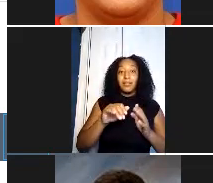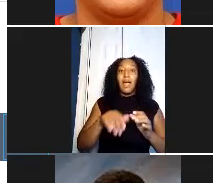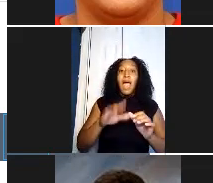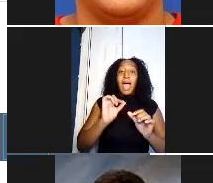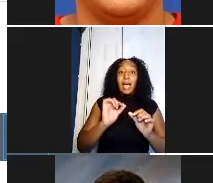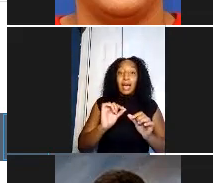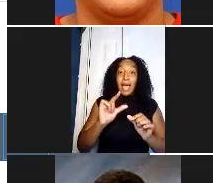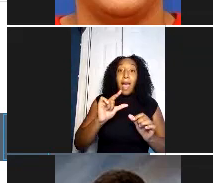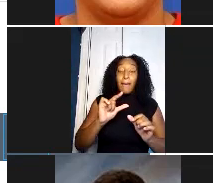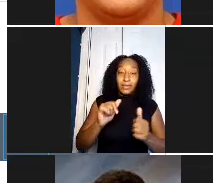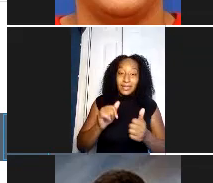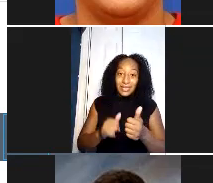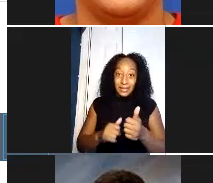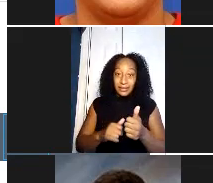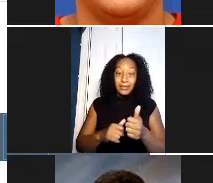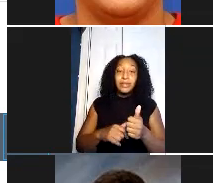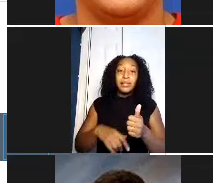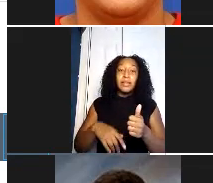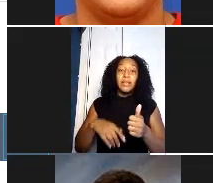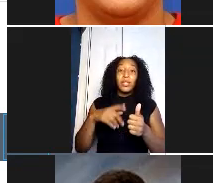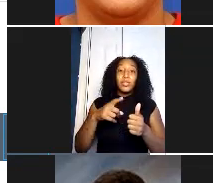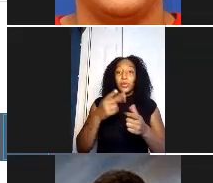So by utilizing